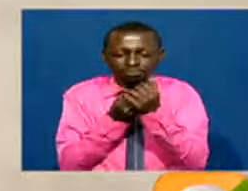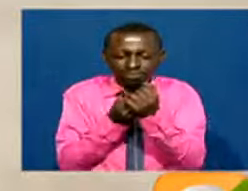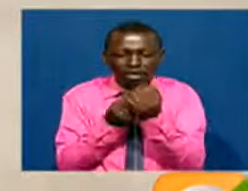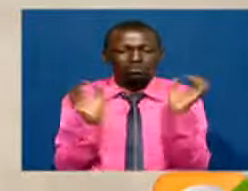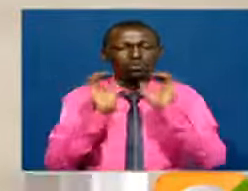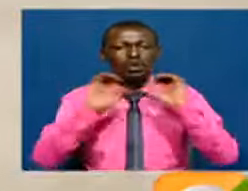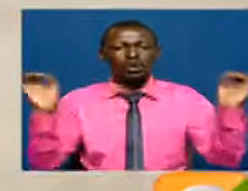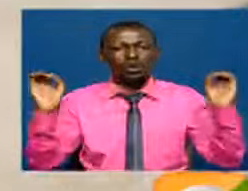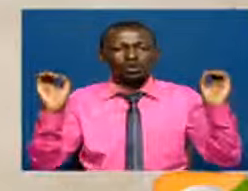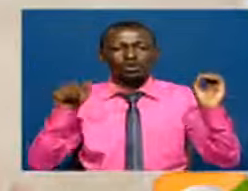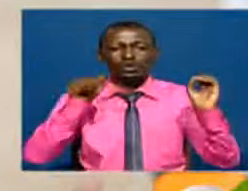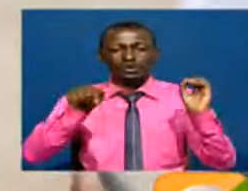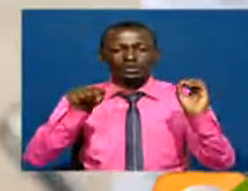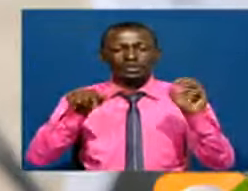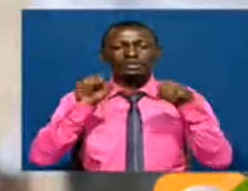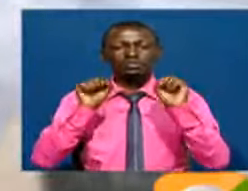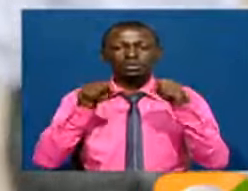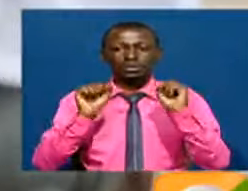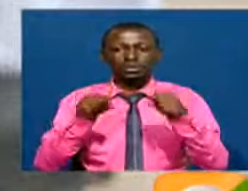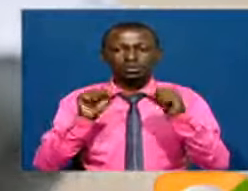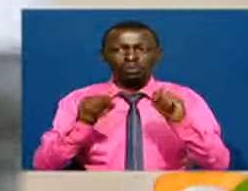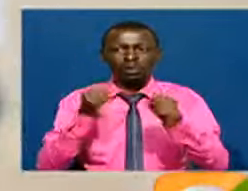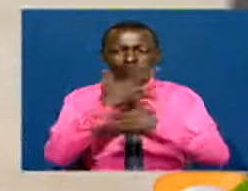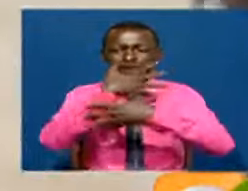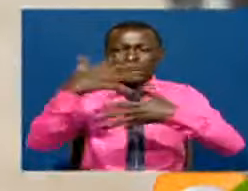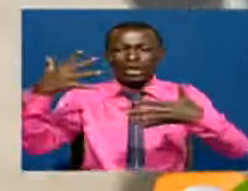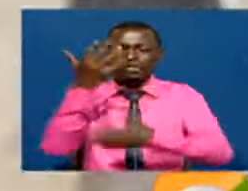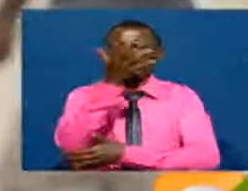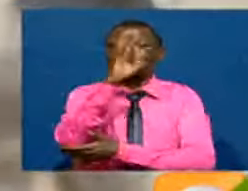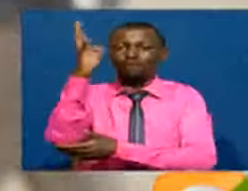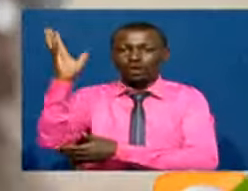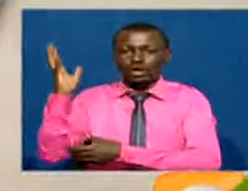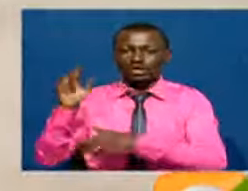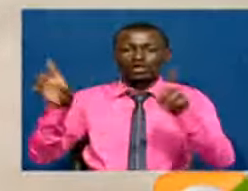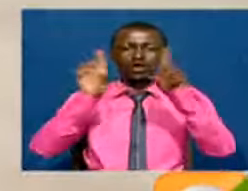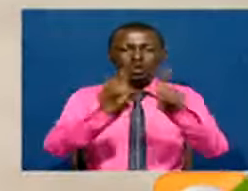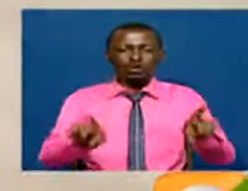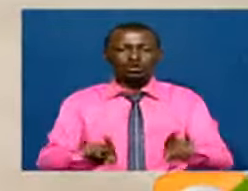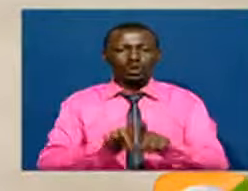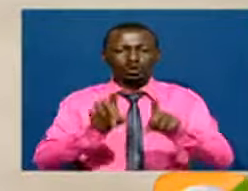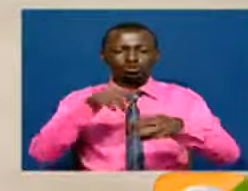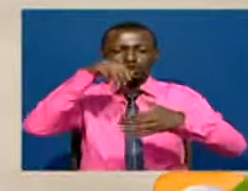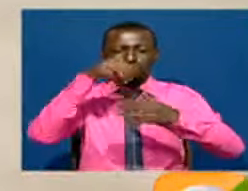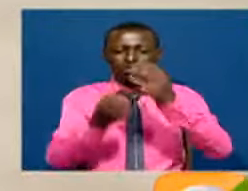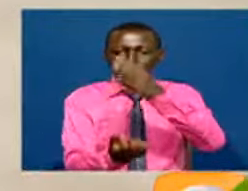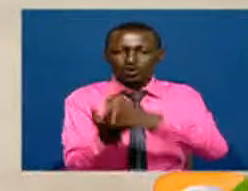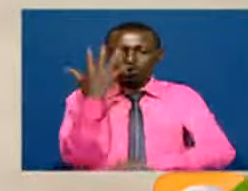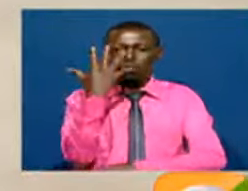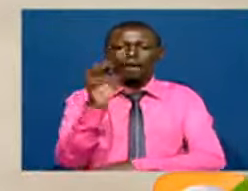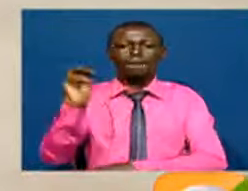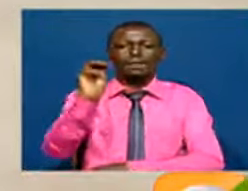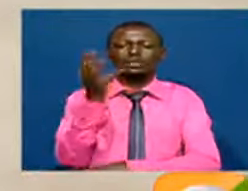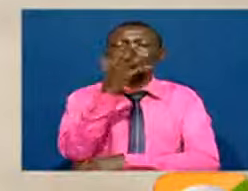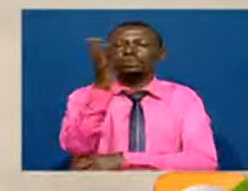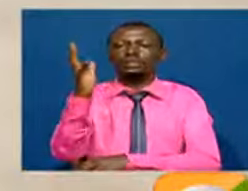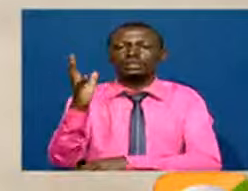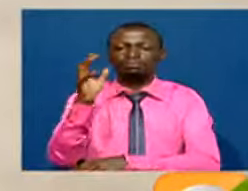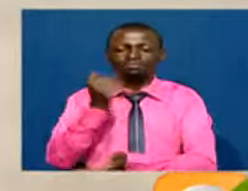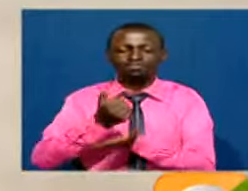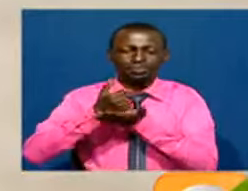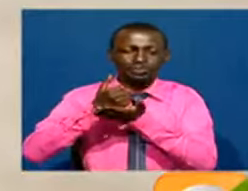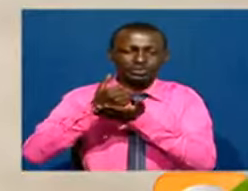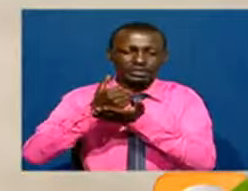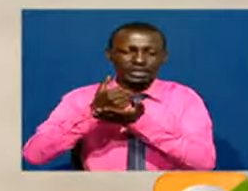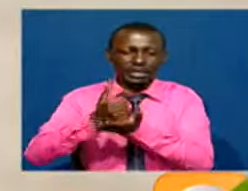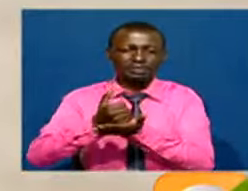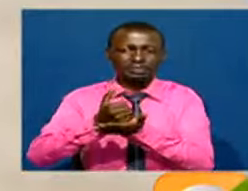Rhino Charge will fence the forest. Then as we do this, we come in, we grow our 5 million trees, which contributes to the net